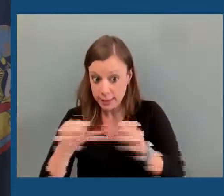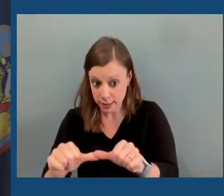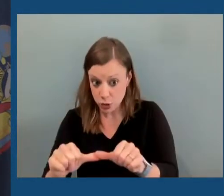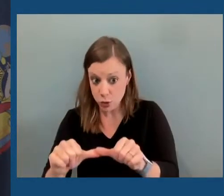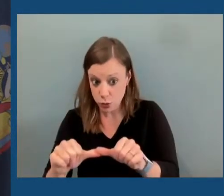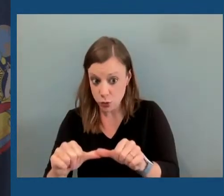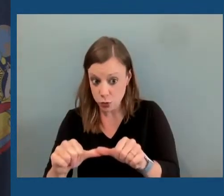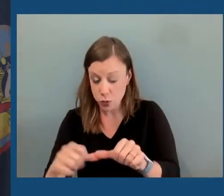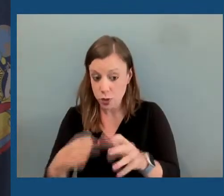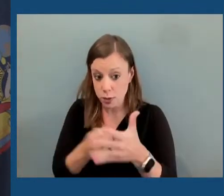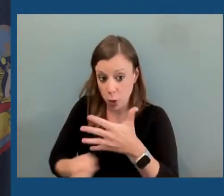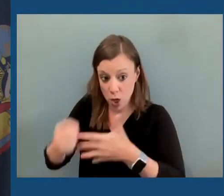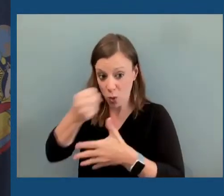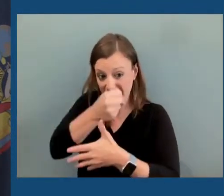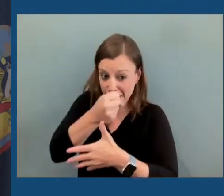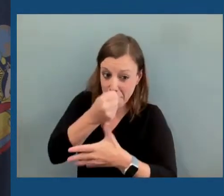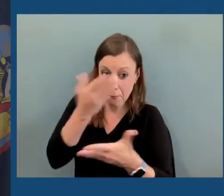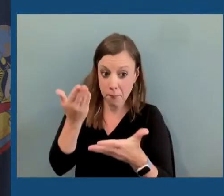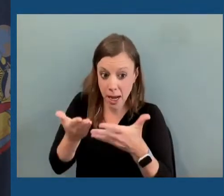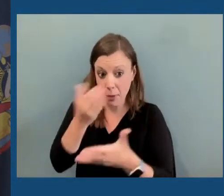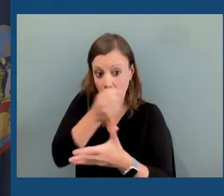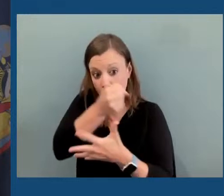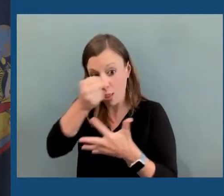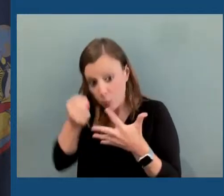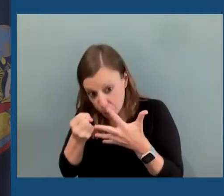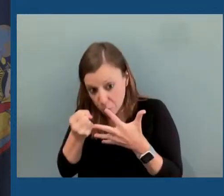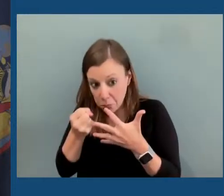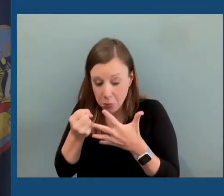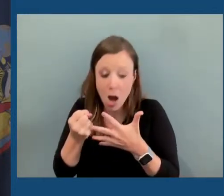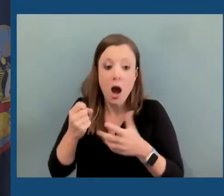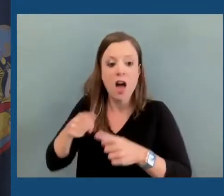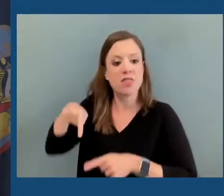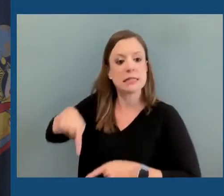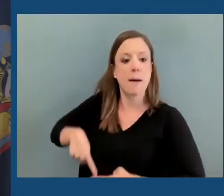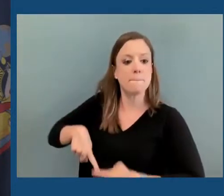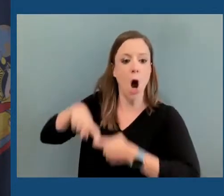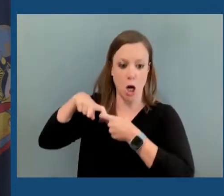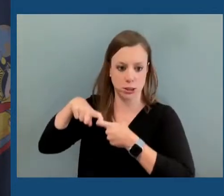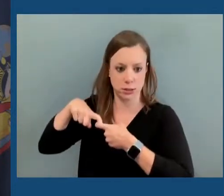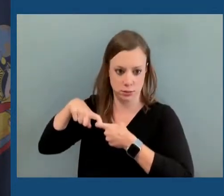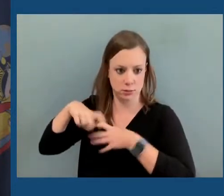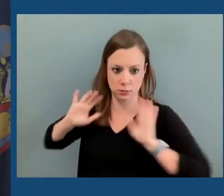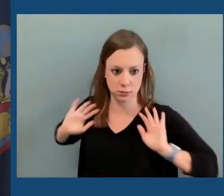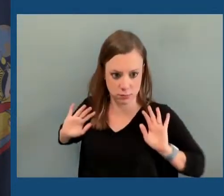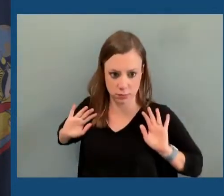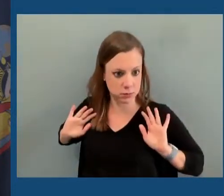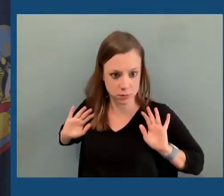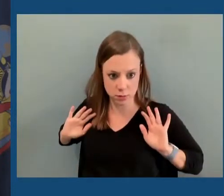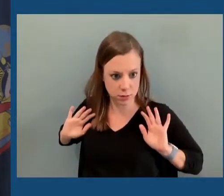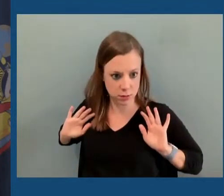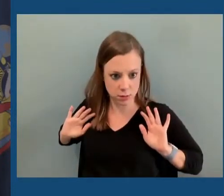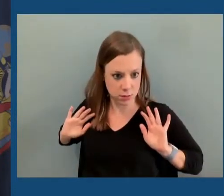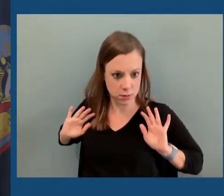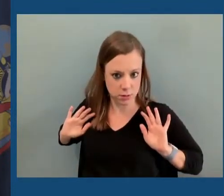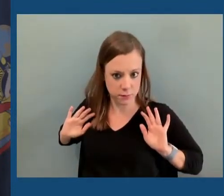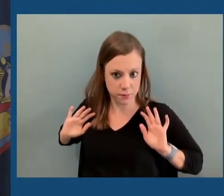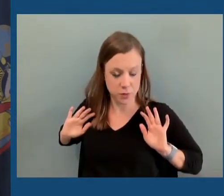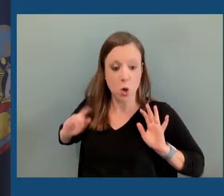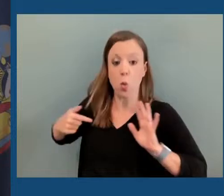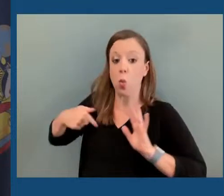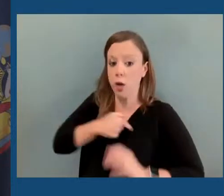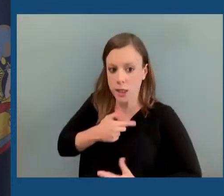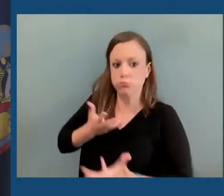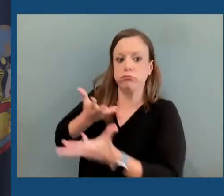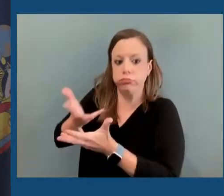they will continue. This is a pause for now. Let us take some time to work with the